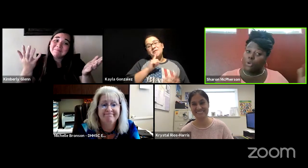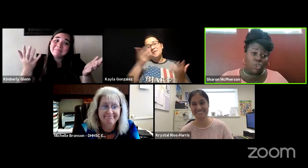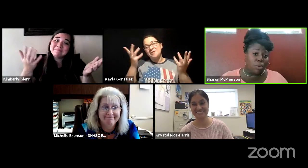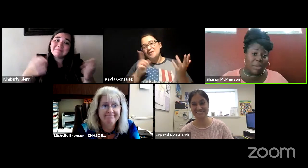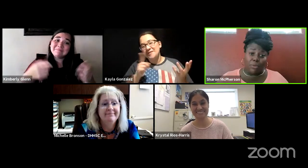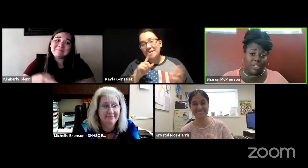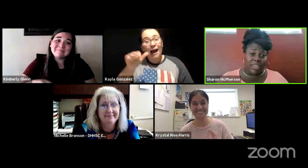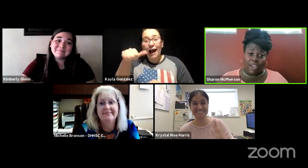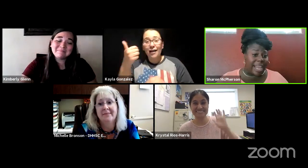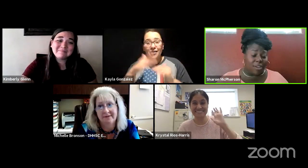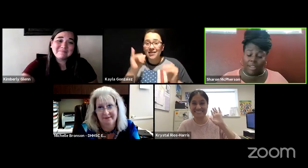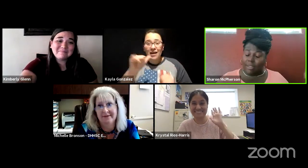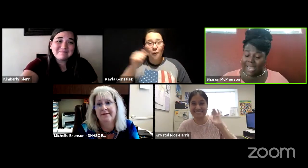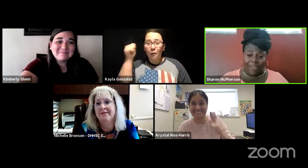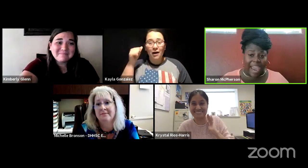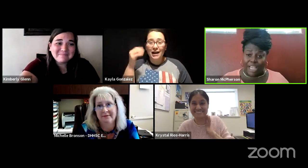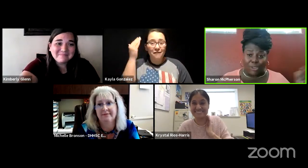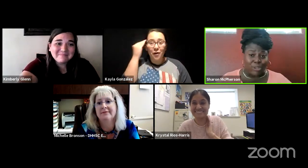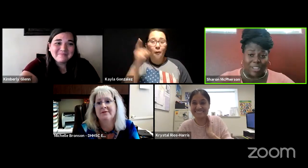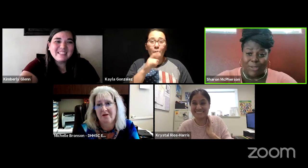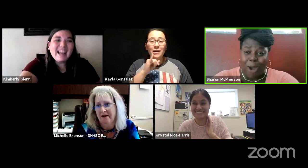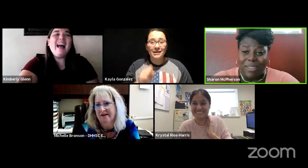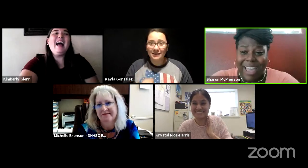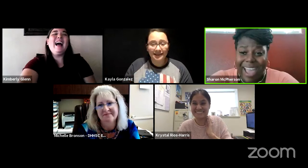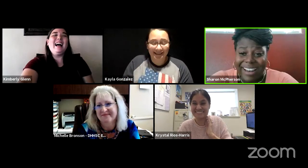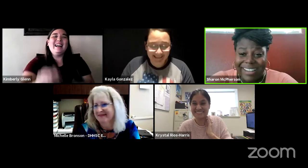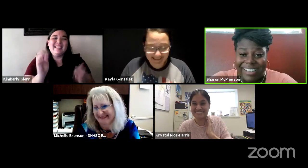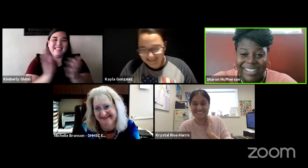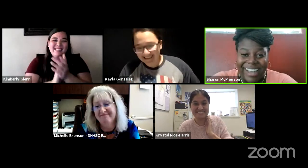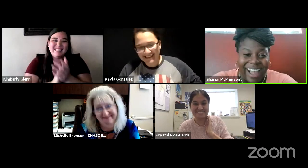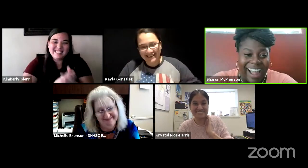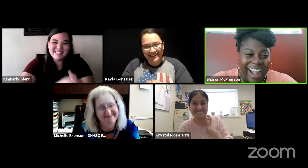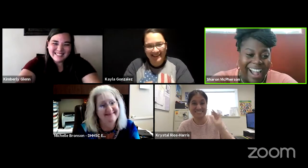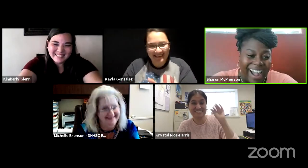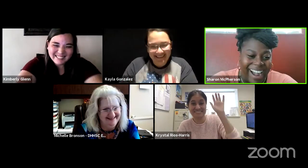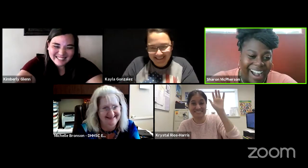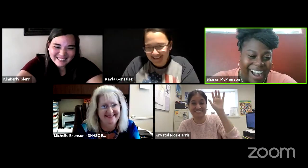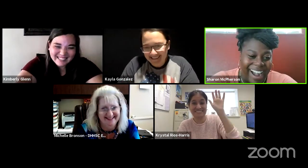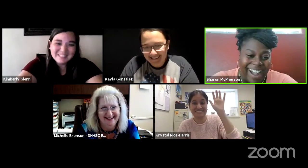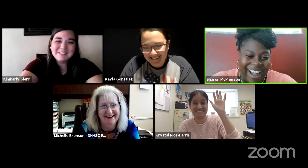So you use your memory to take advantage. There's nothing wrong with that.